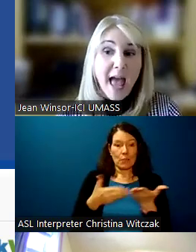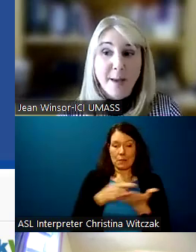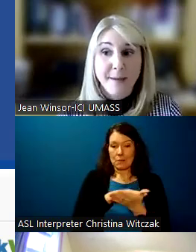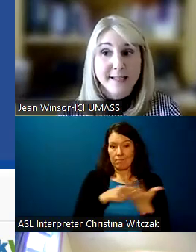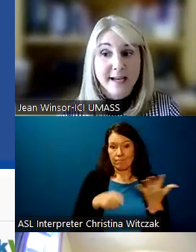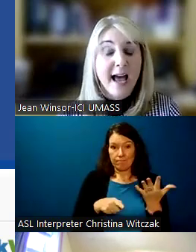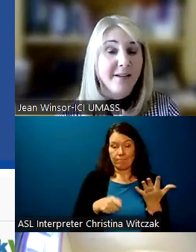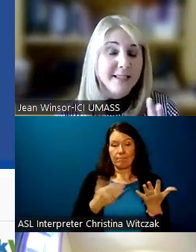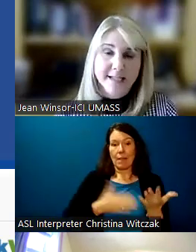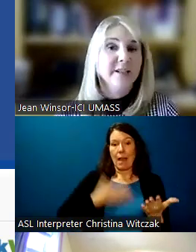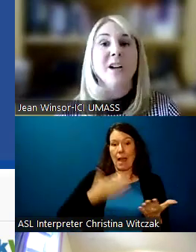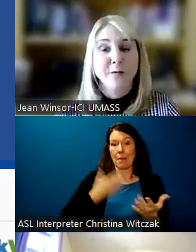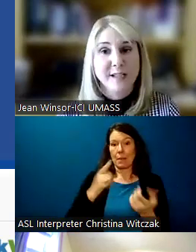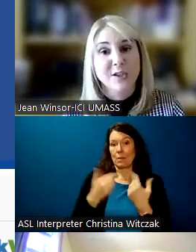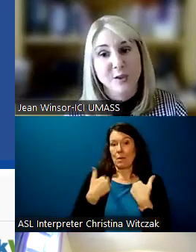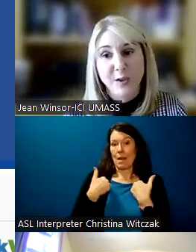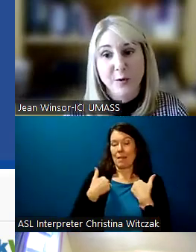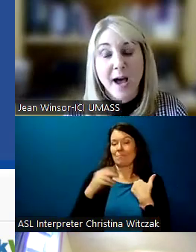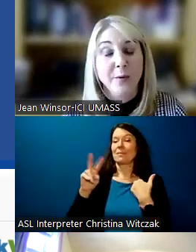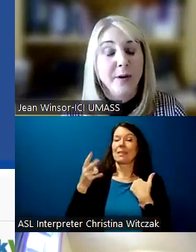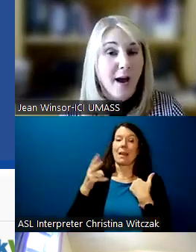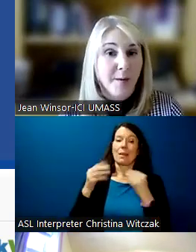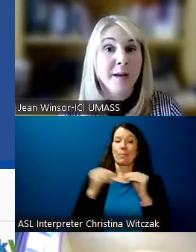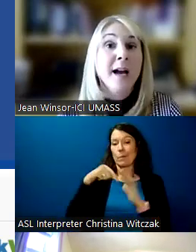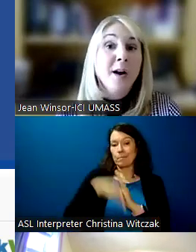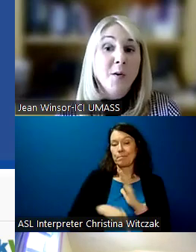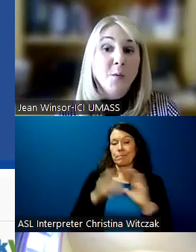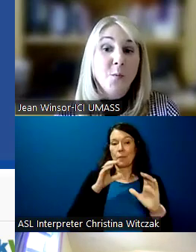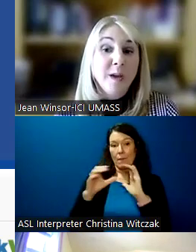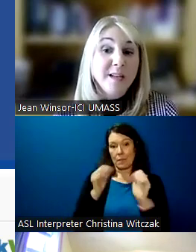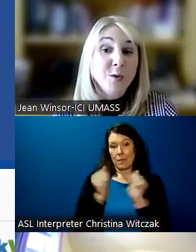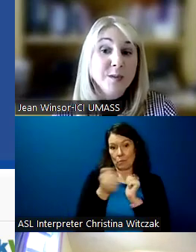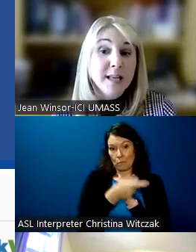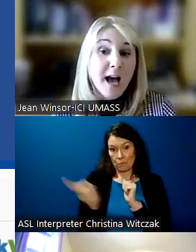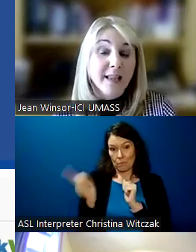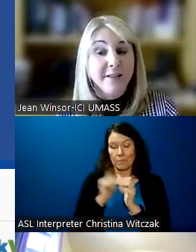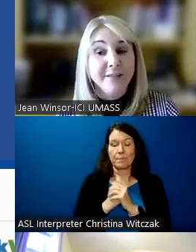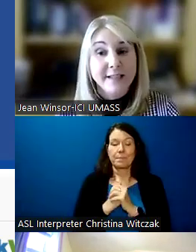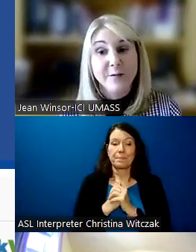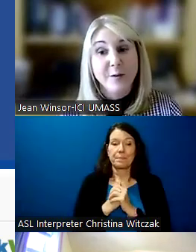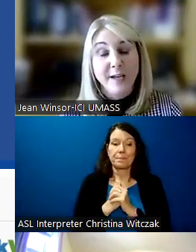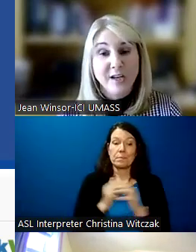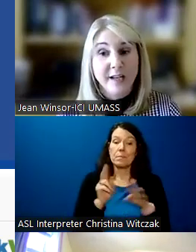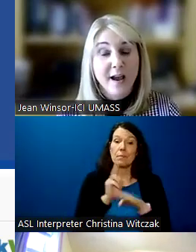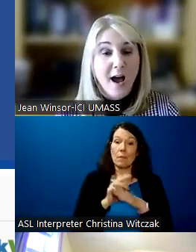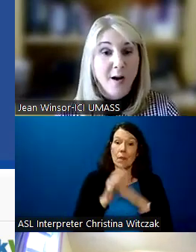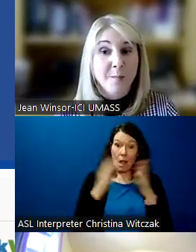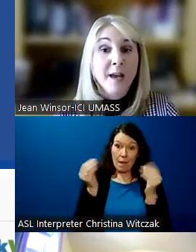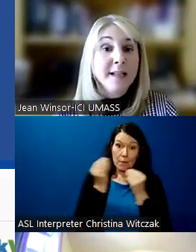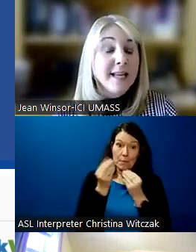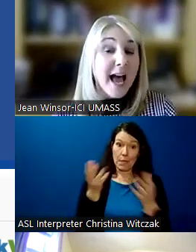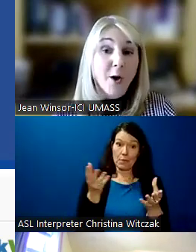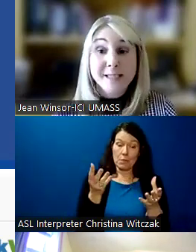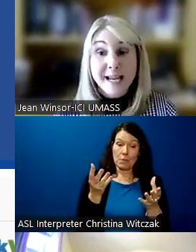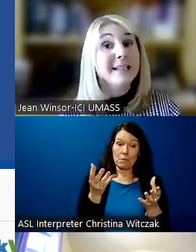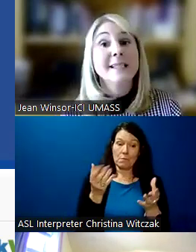we're happy to have secondary conversations with you about. We use a lot of this information